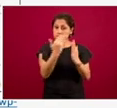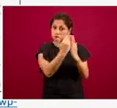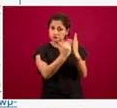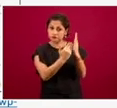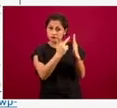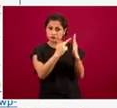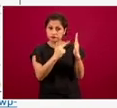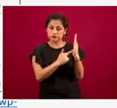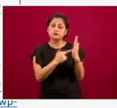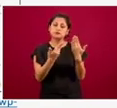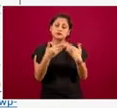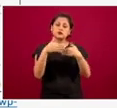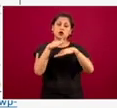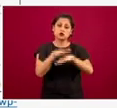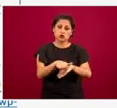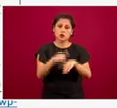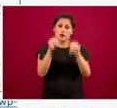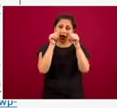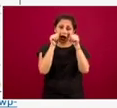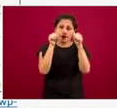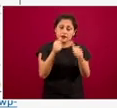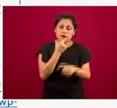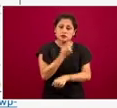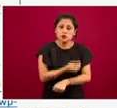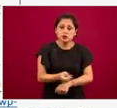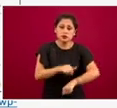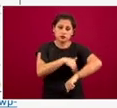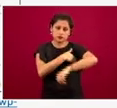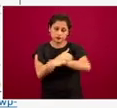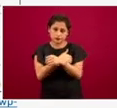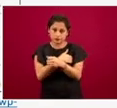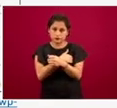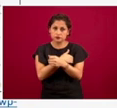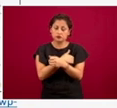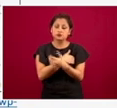best practices within child care